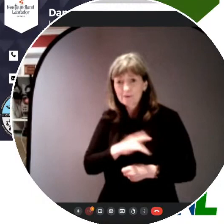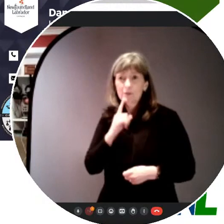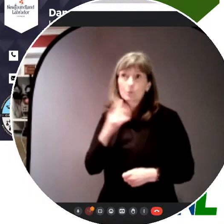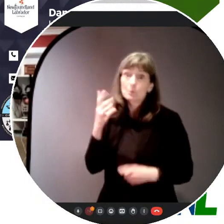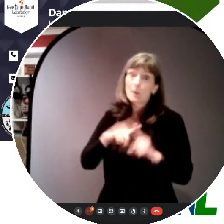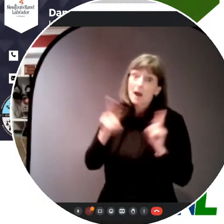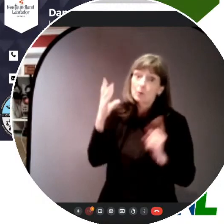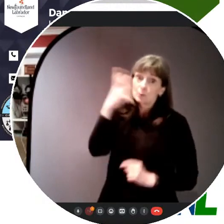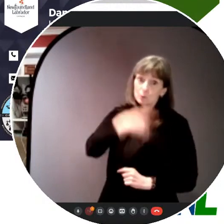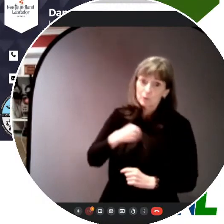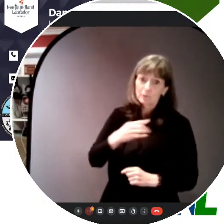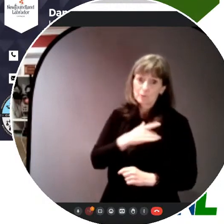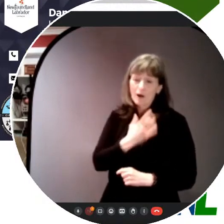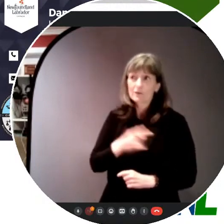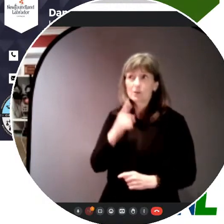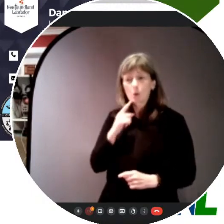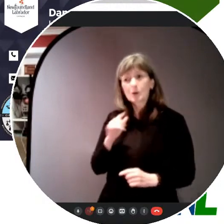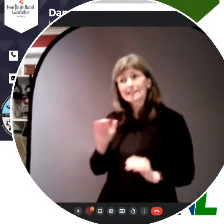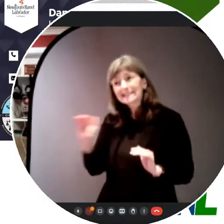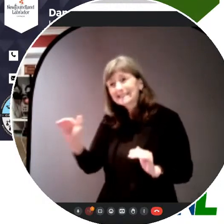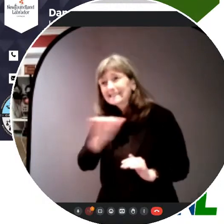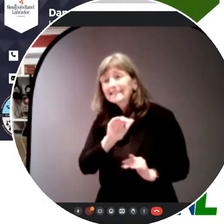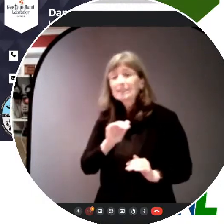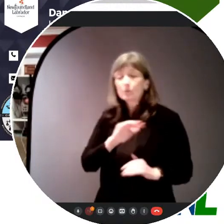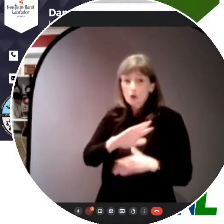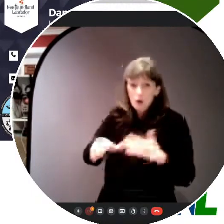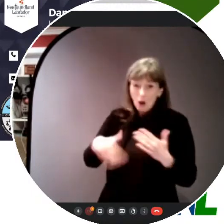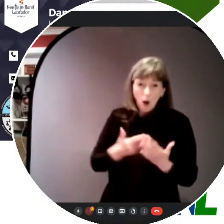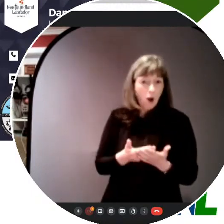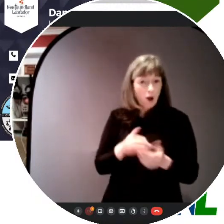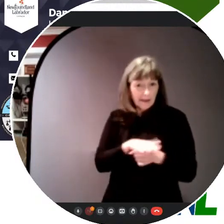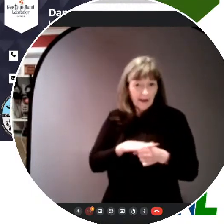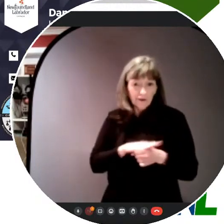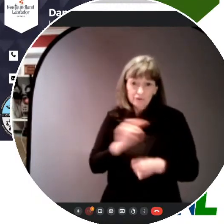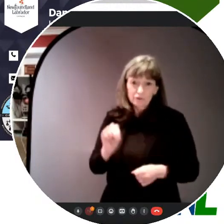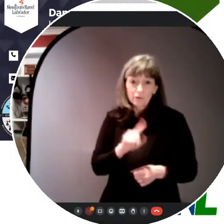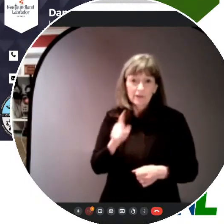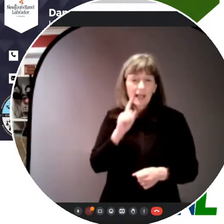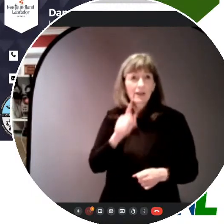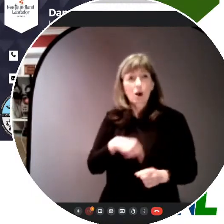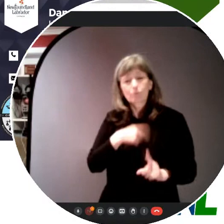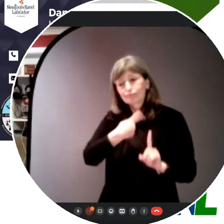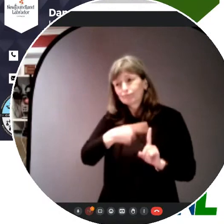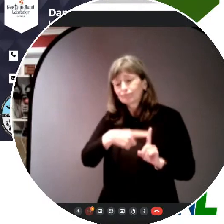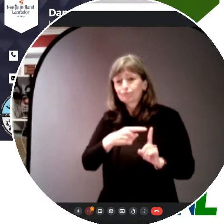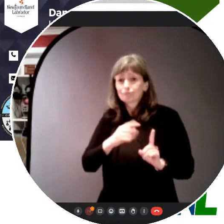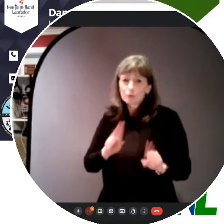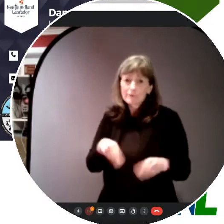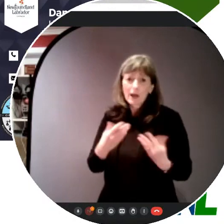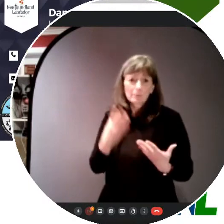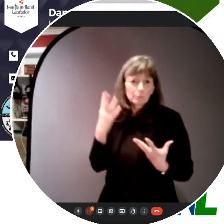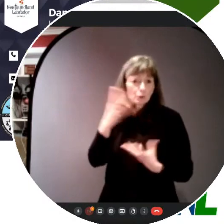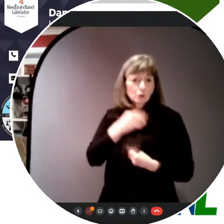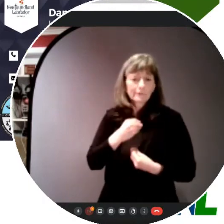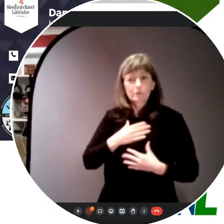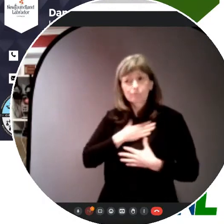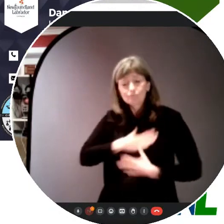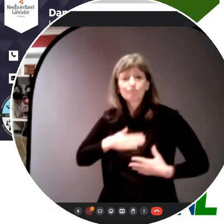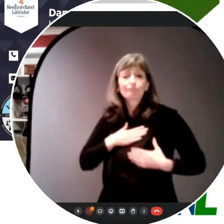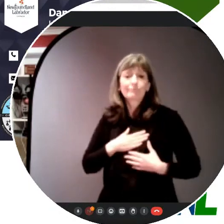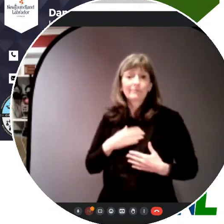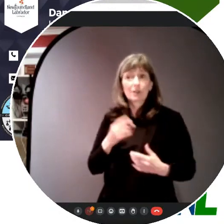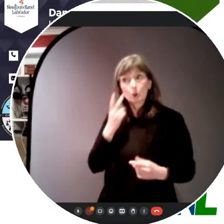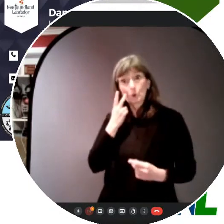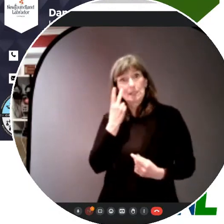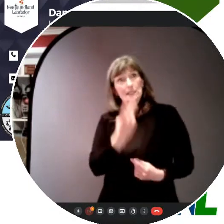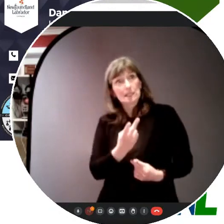that every nook and cranny of this province has something to offer, and you just got to see it and you have to understand it.